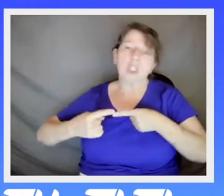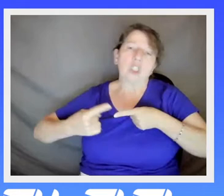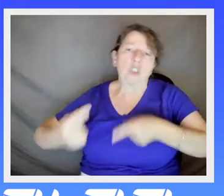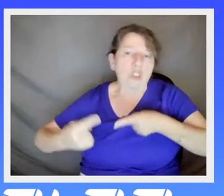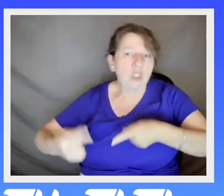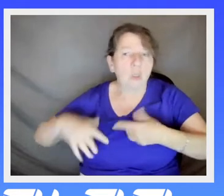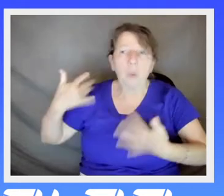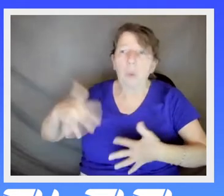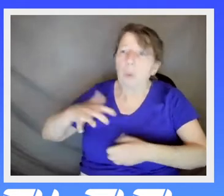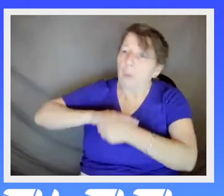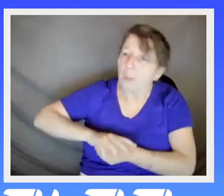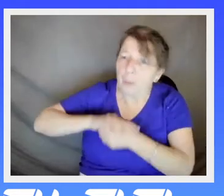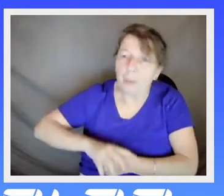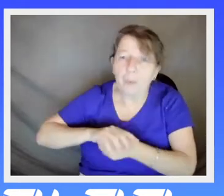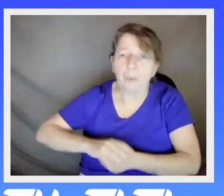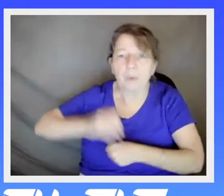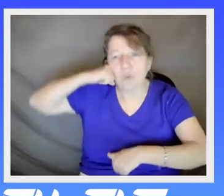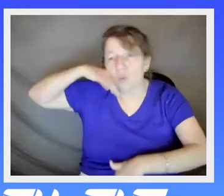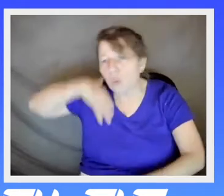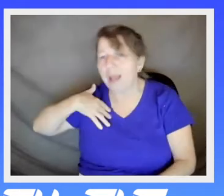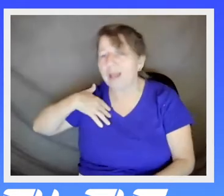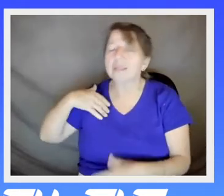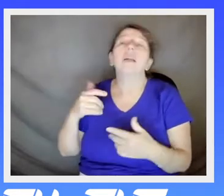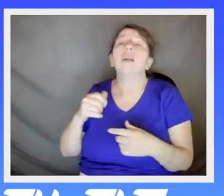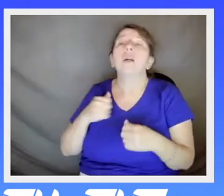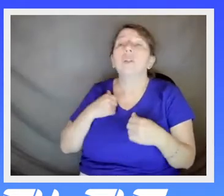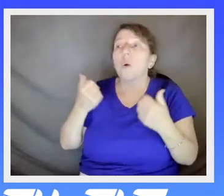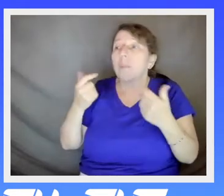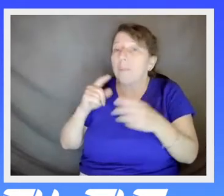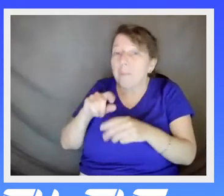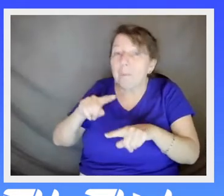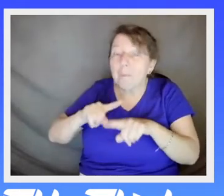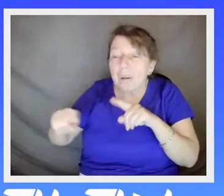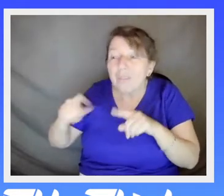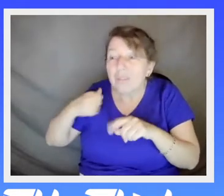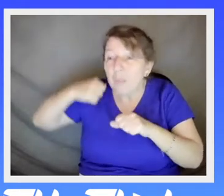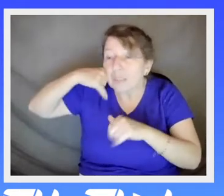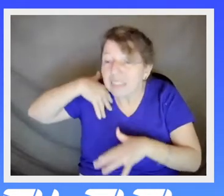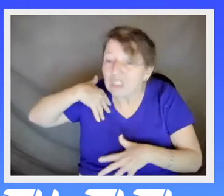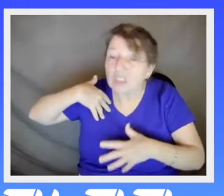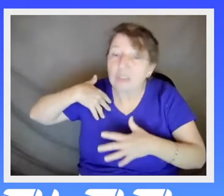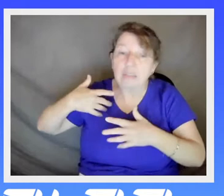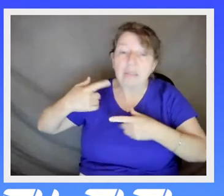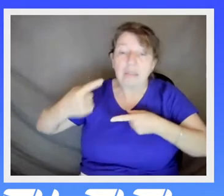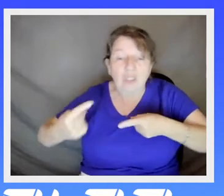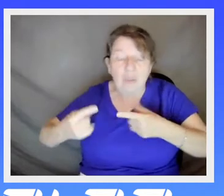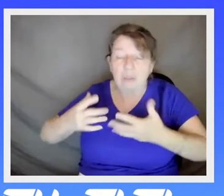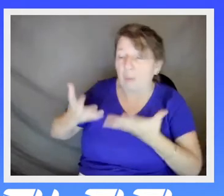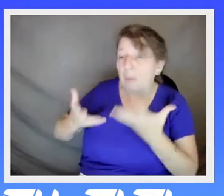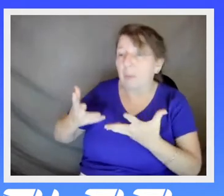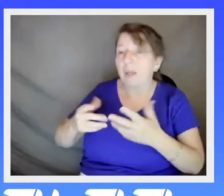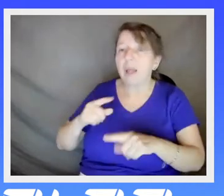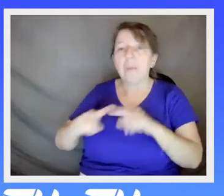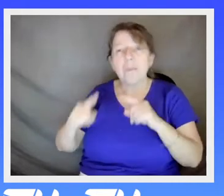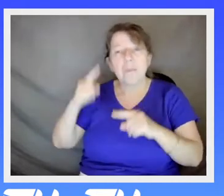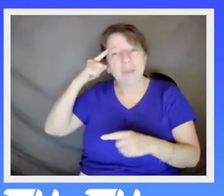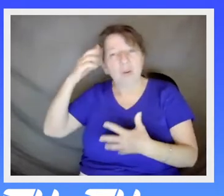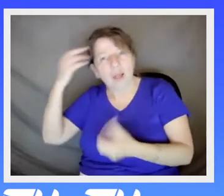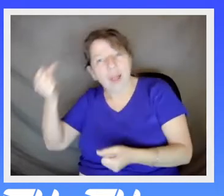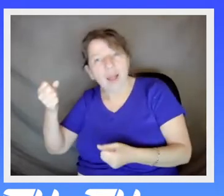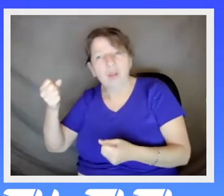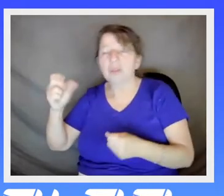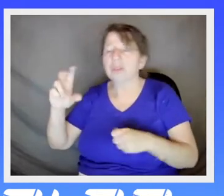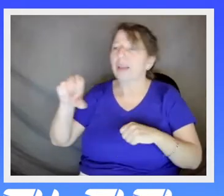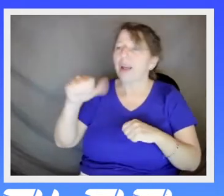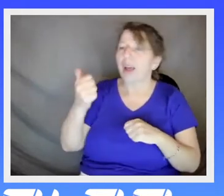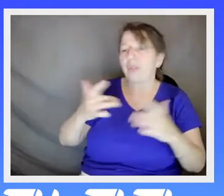were creating space for folks to come together in the midst of a pandemic for healing, to deal with mental health concerns and other concerns as well. So one, we need to start